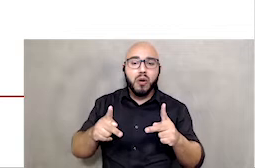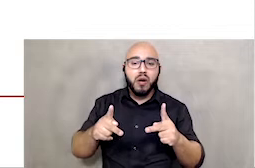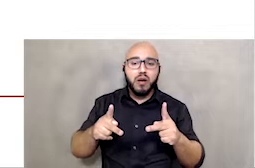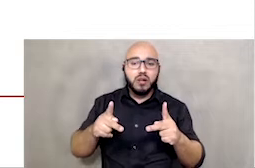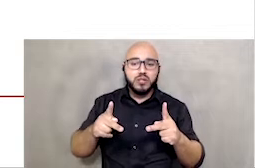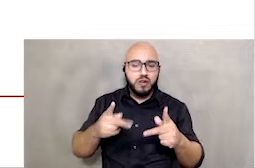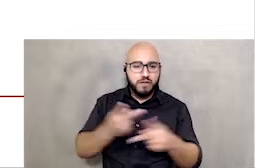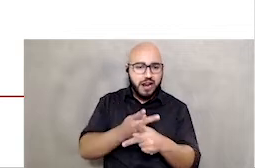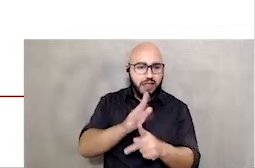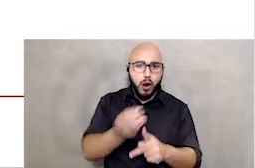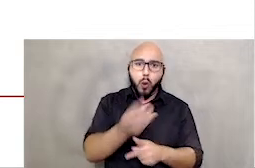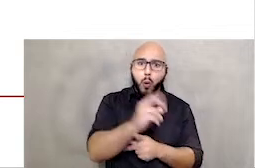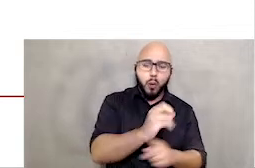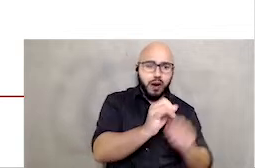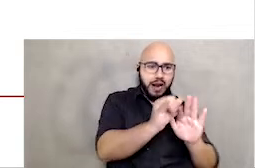ideas.